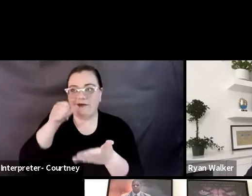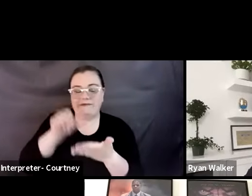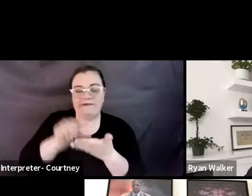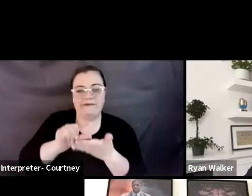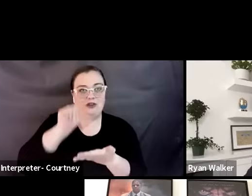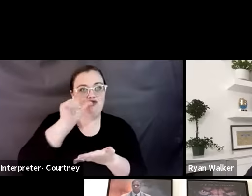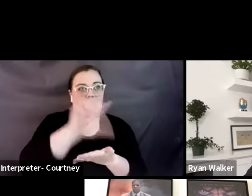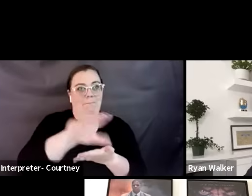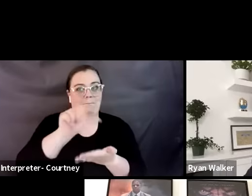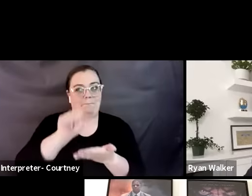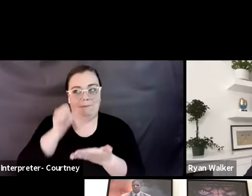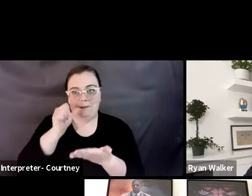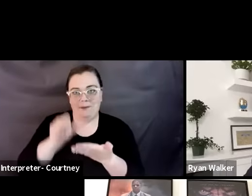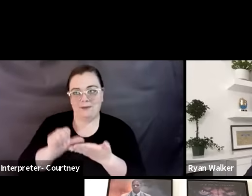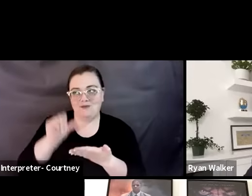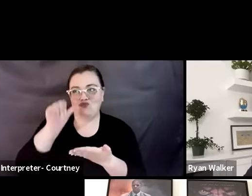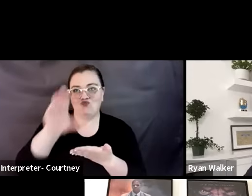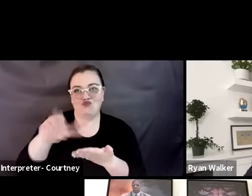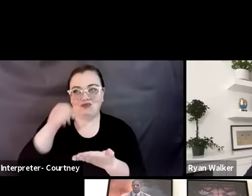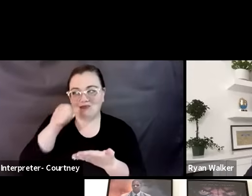other places in the world.